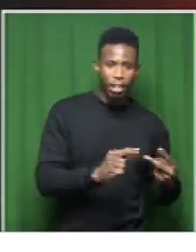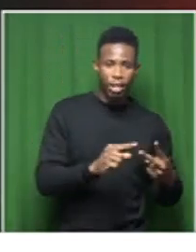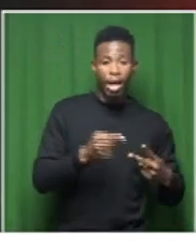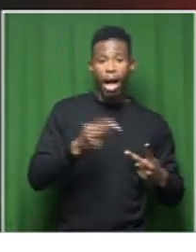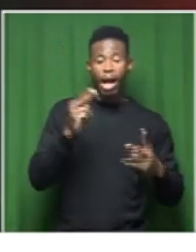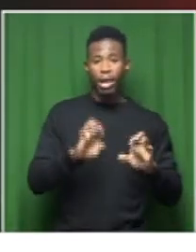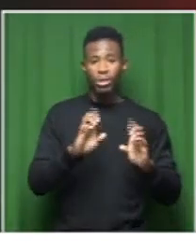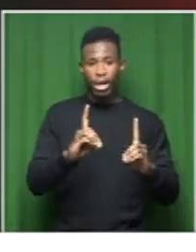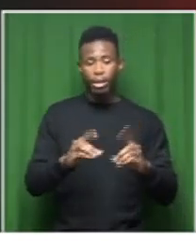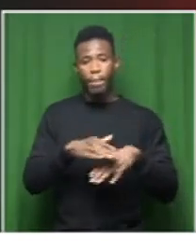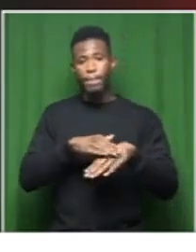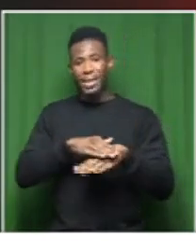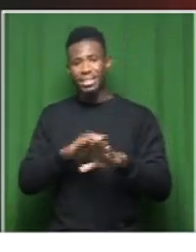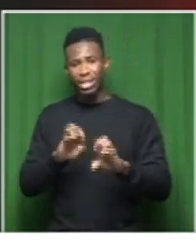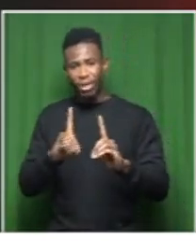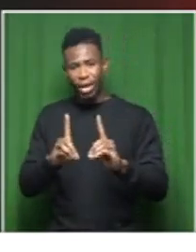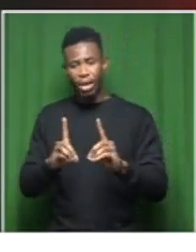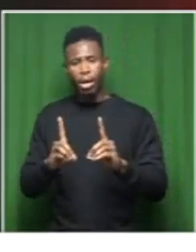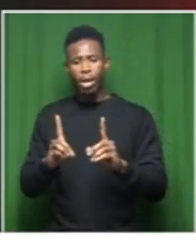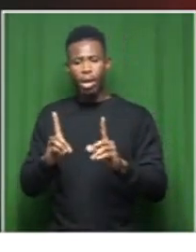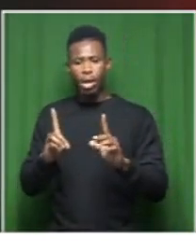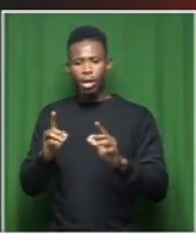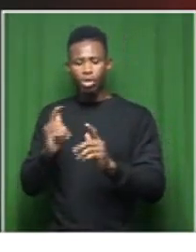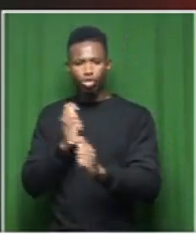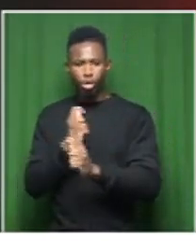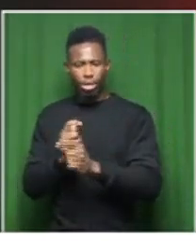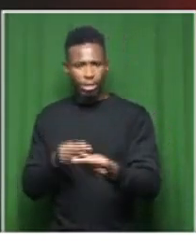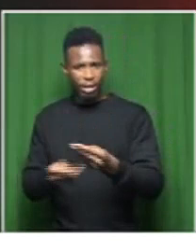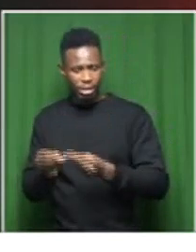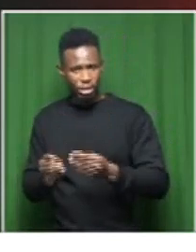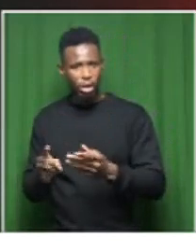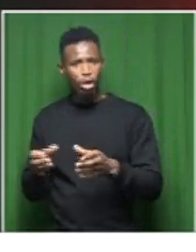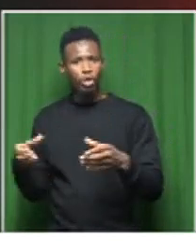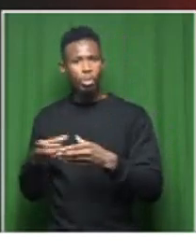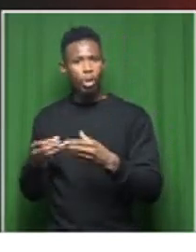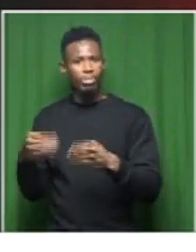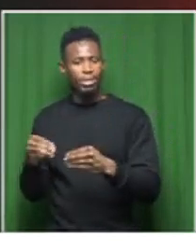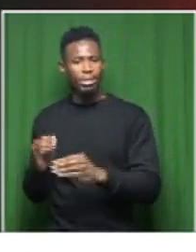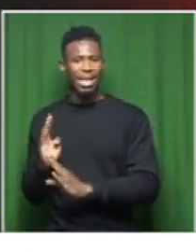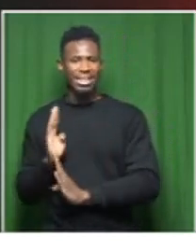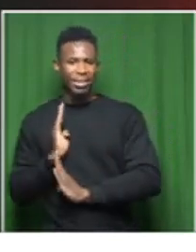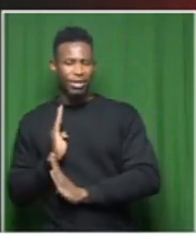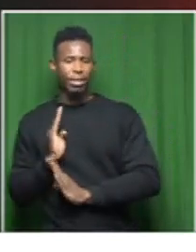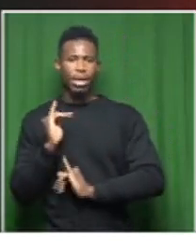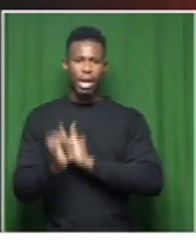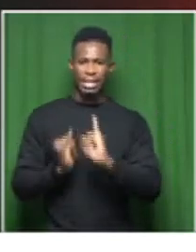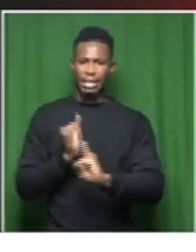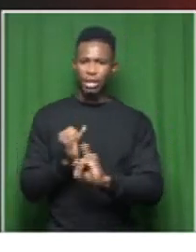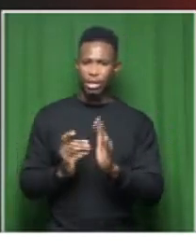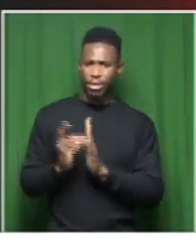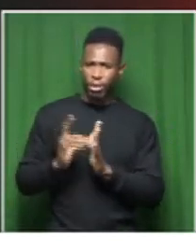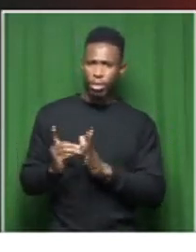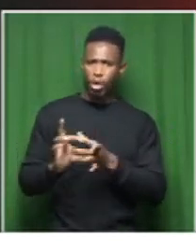education, basic education, trade and industry, small business, defense, international development